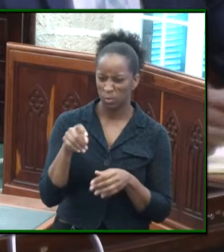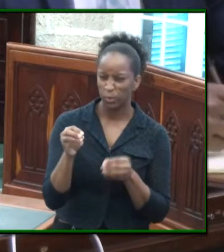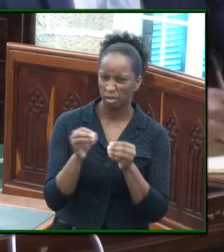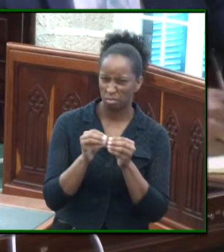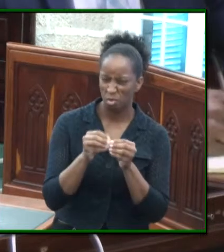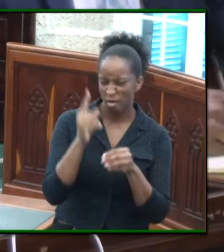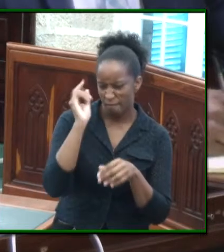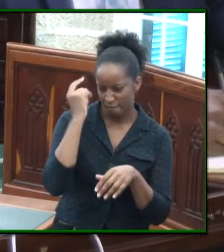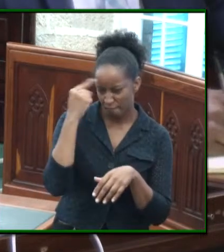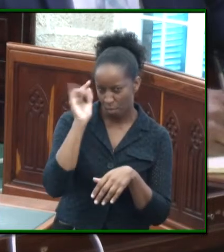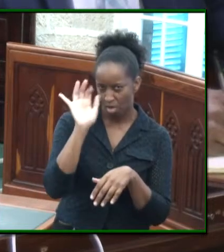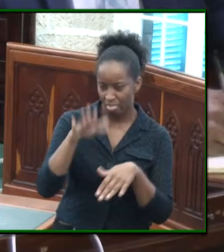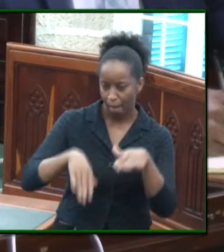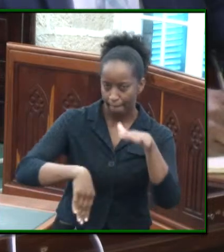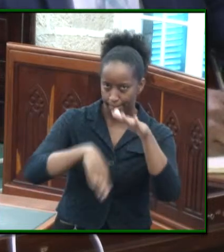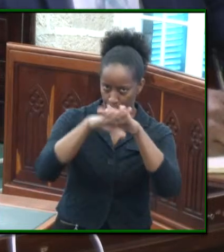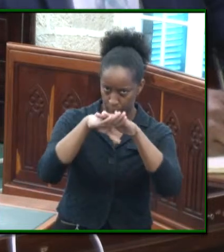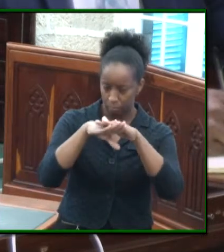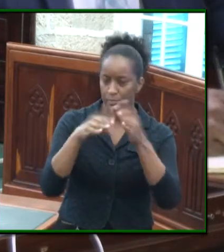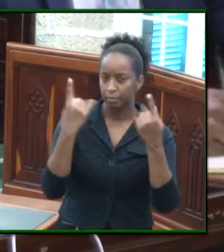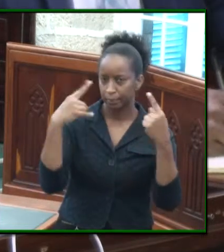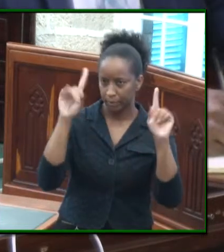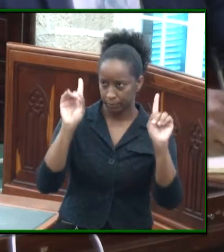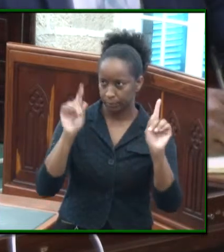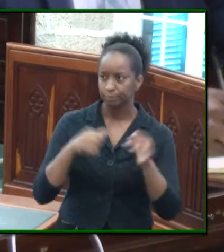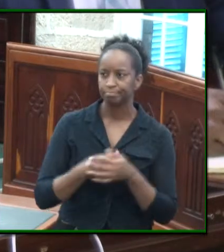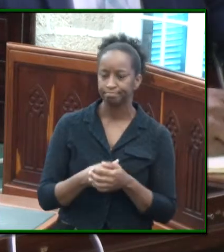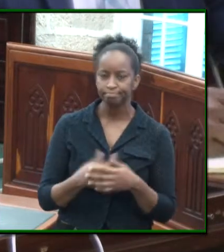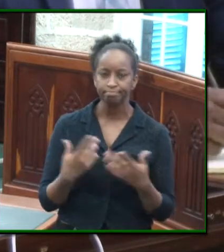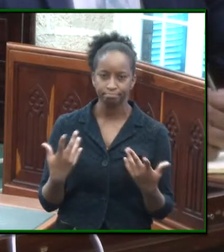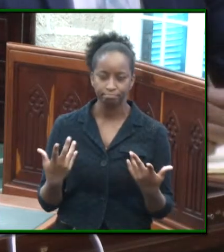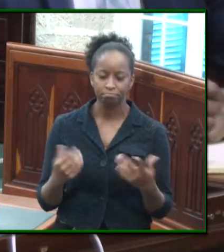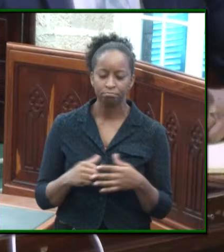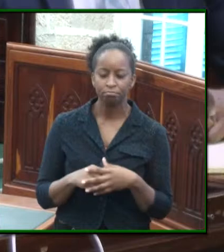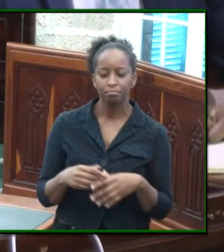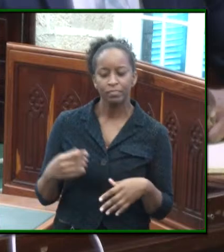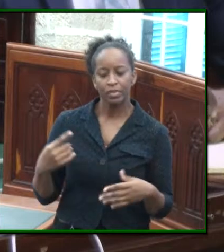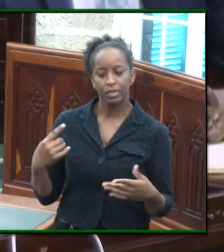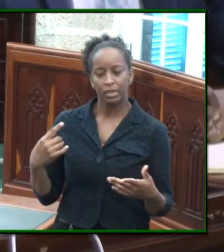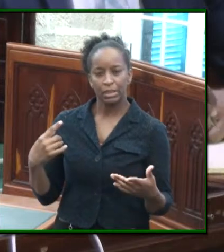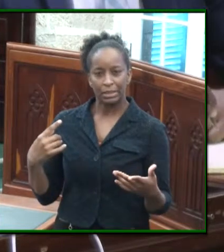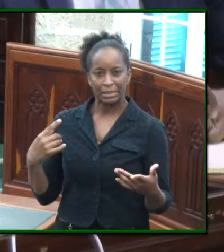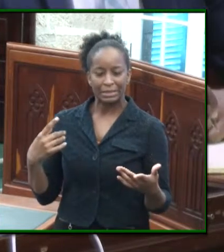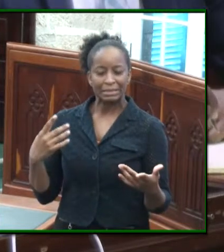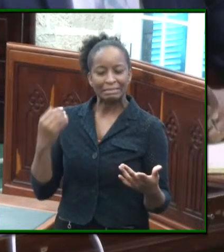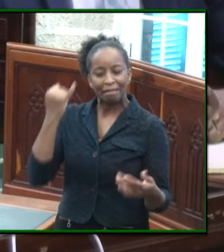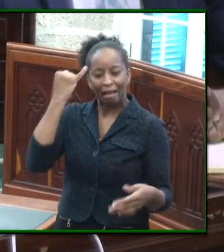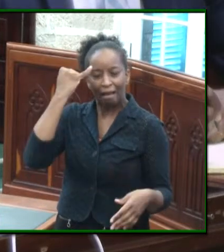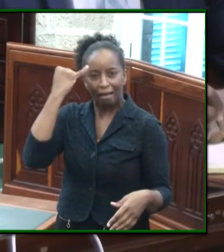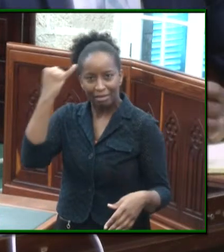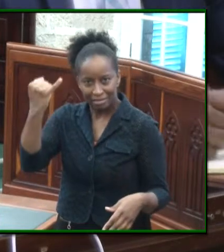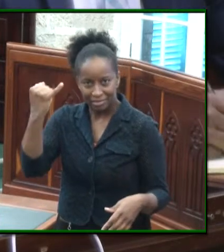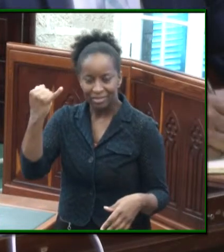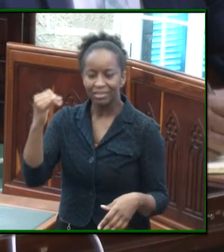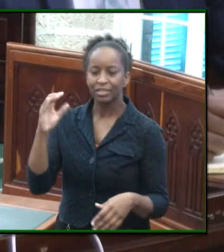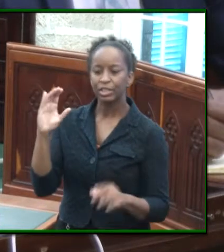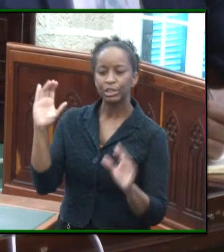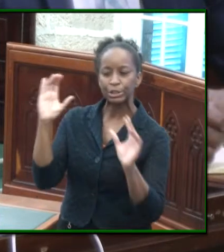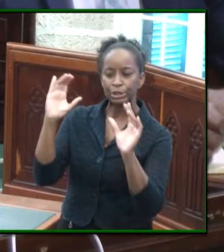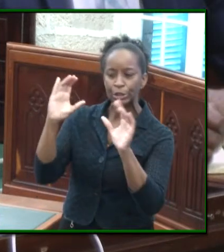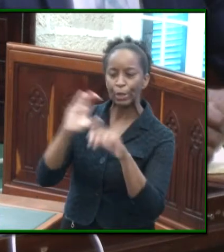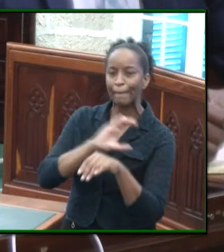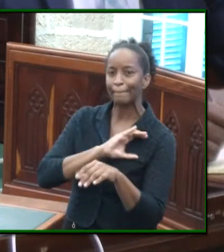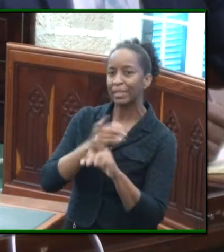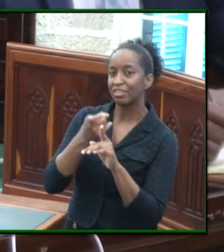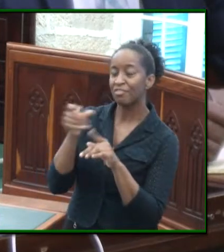has always been on the table for discussion, but we have never taken it up. I can say to